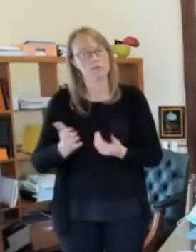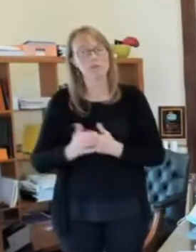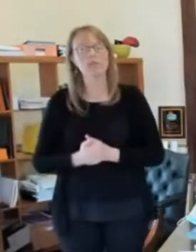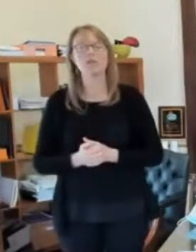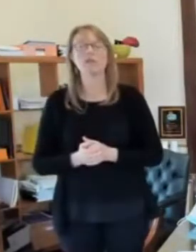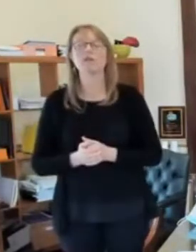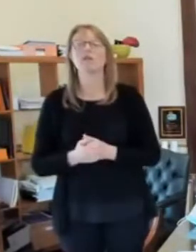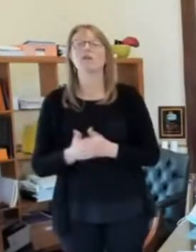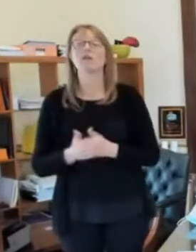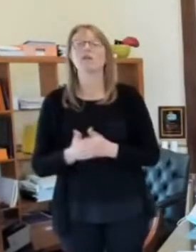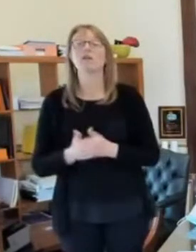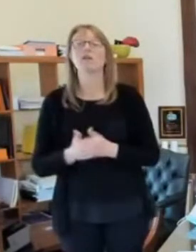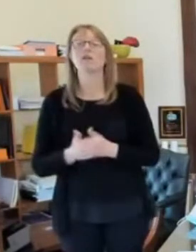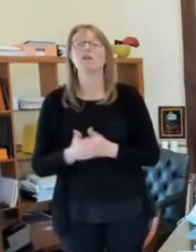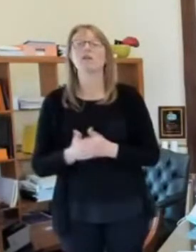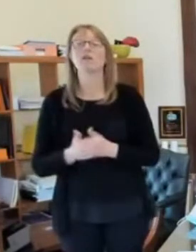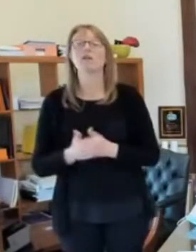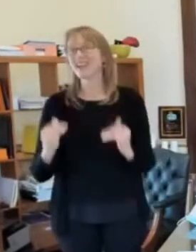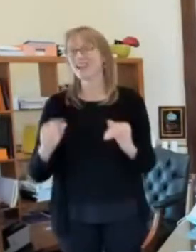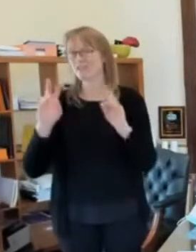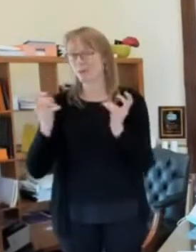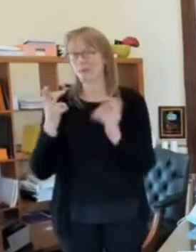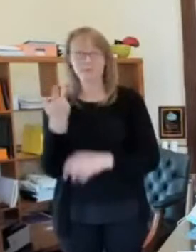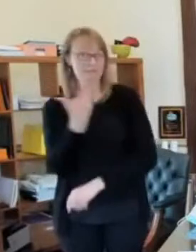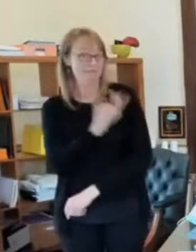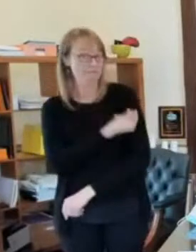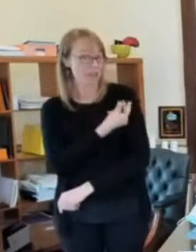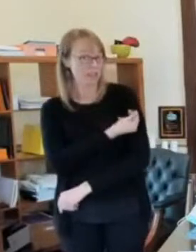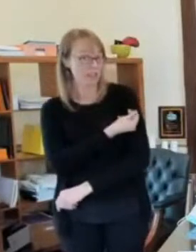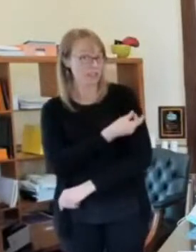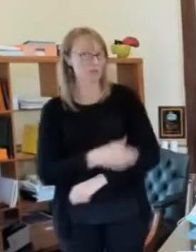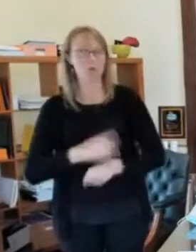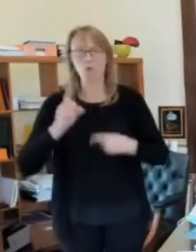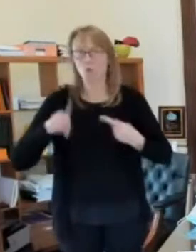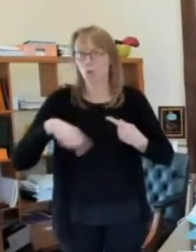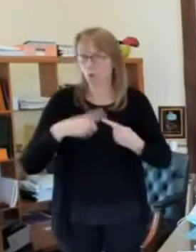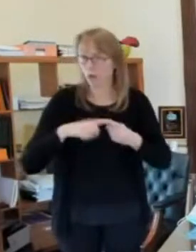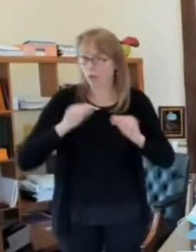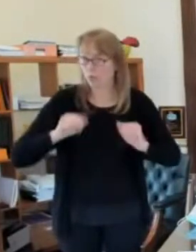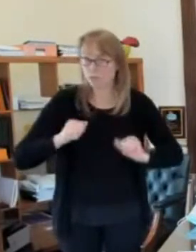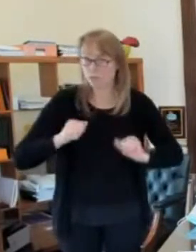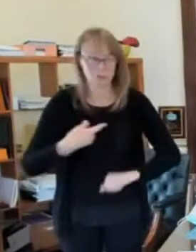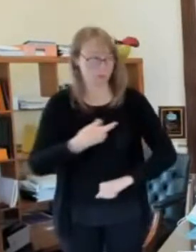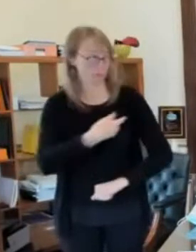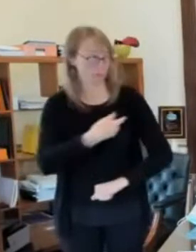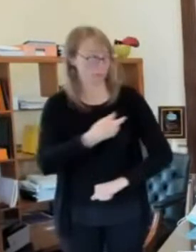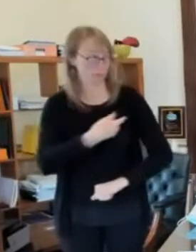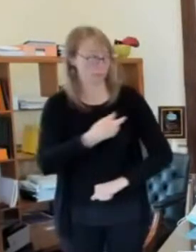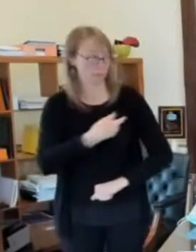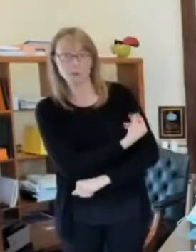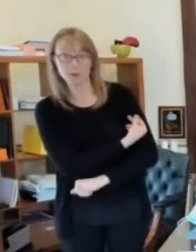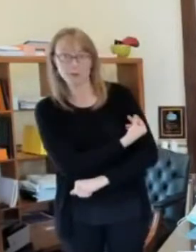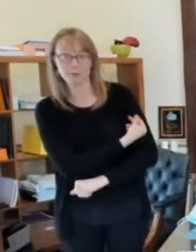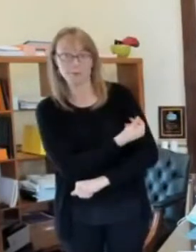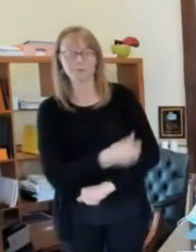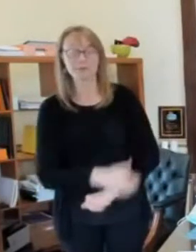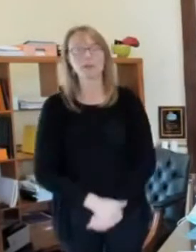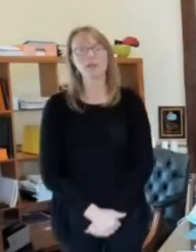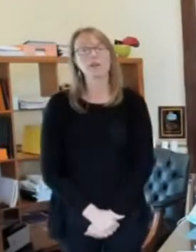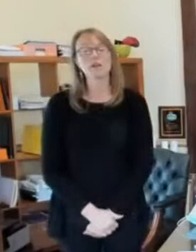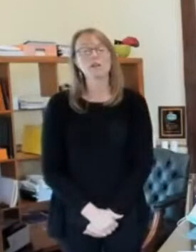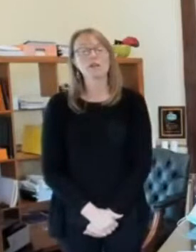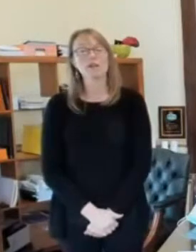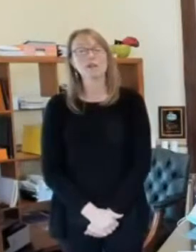So the state of Missouri to date has received a little